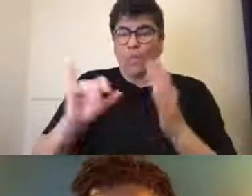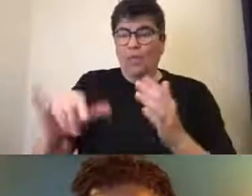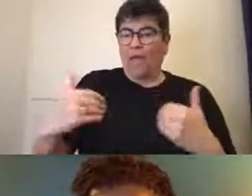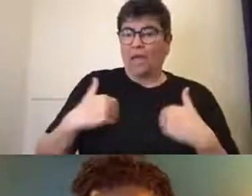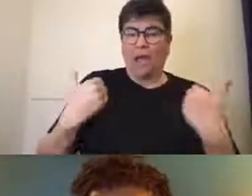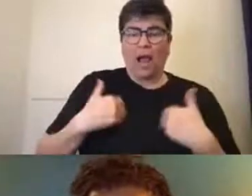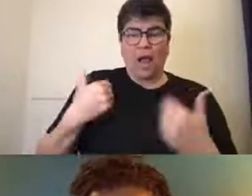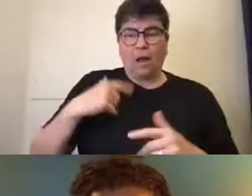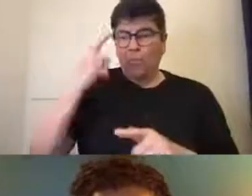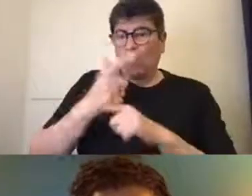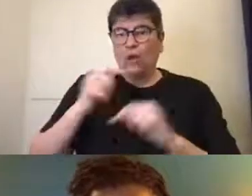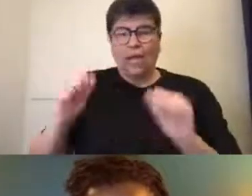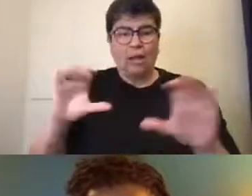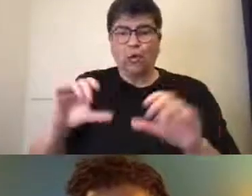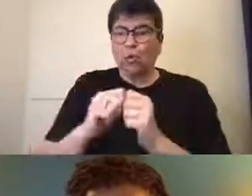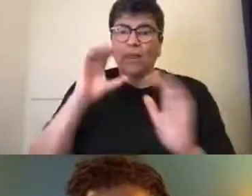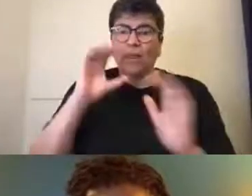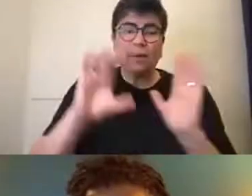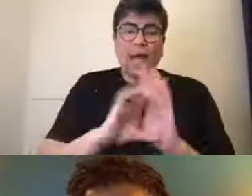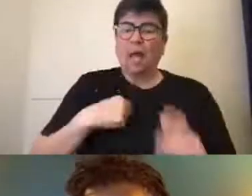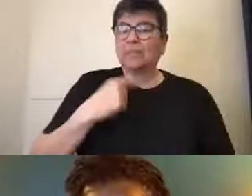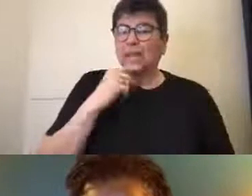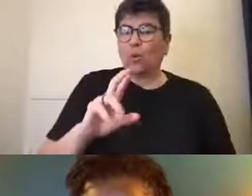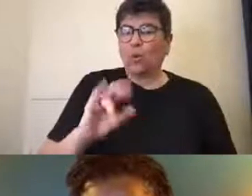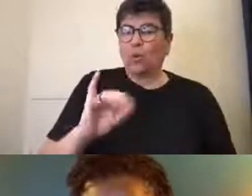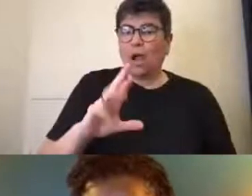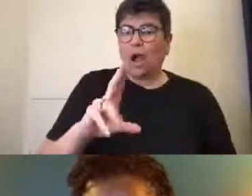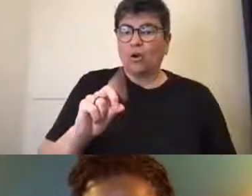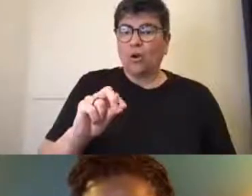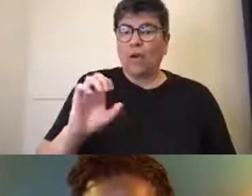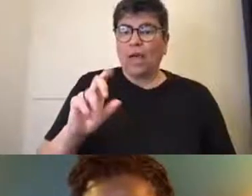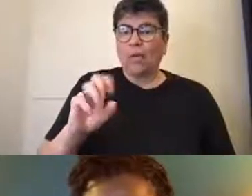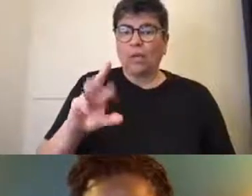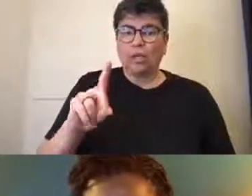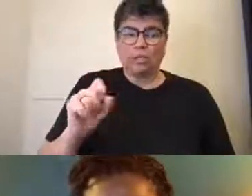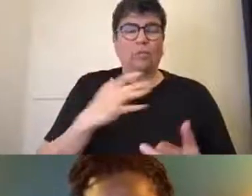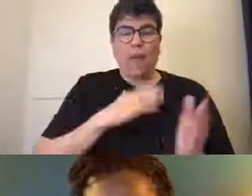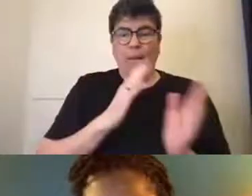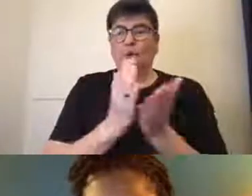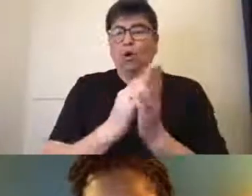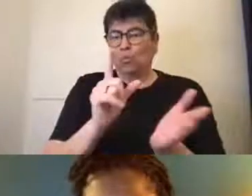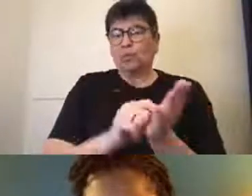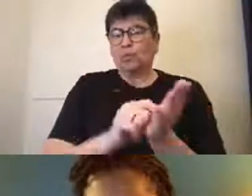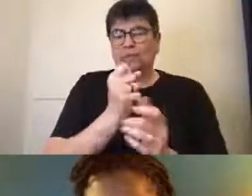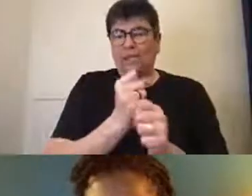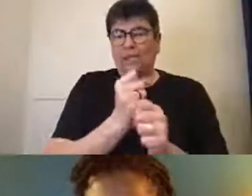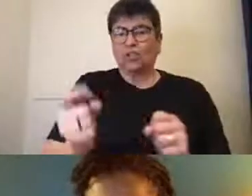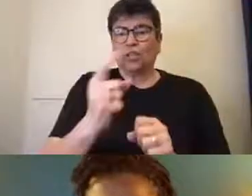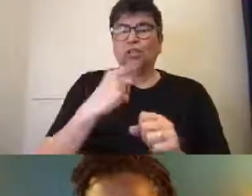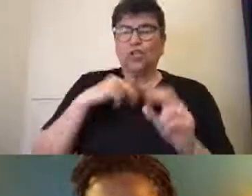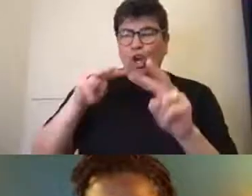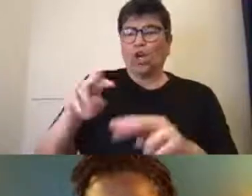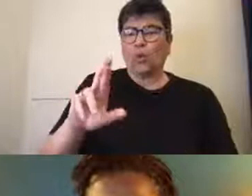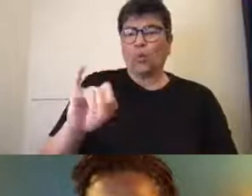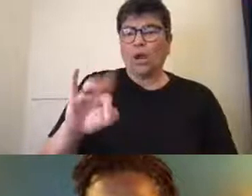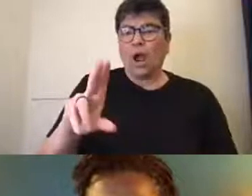can do with the image. So I'm saying Ricardo Edwards more than saying like my book is coming out next year. You should look up Ricardo Edwards. Ricardo